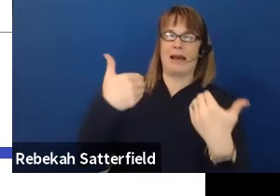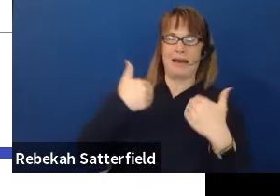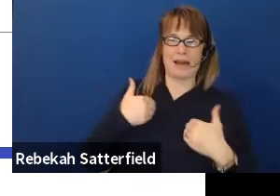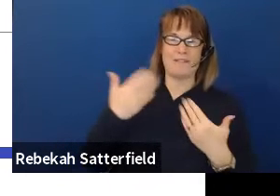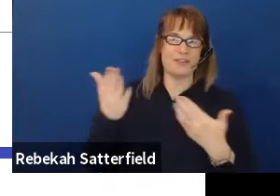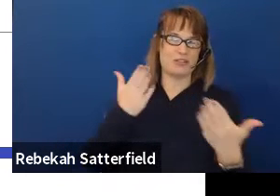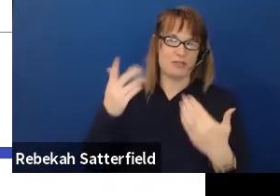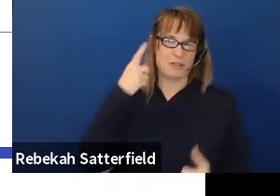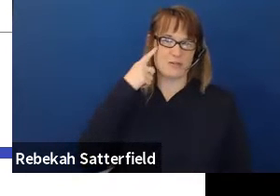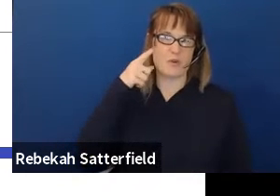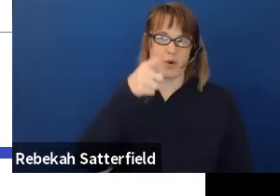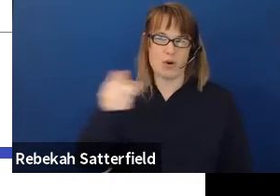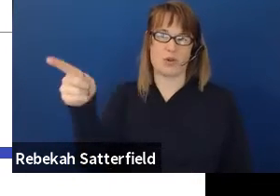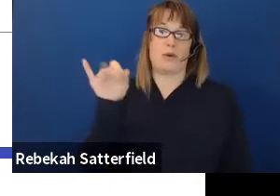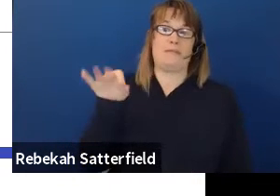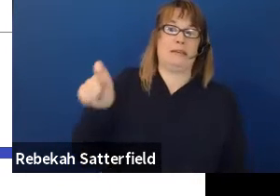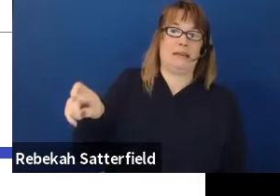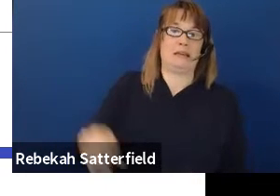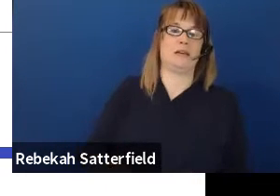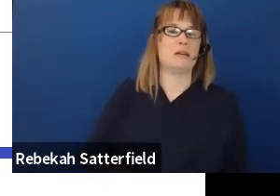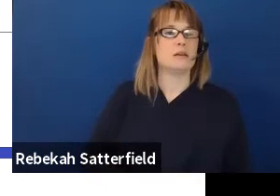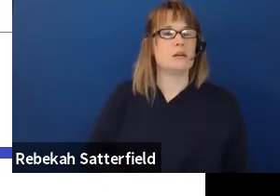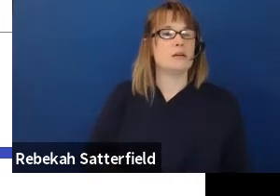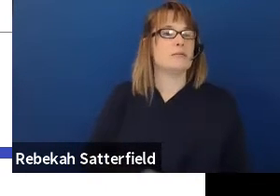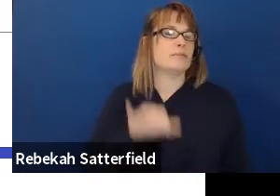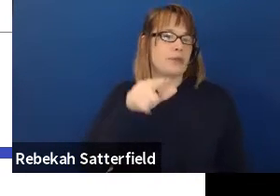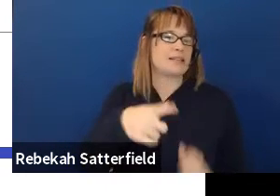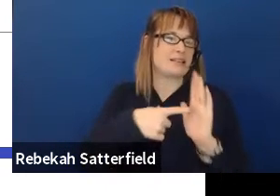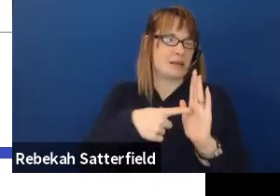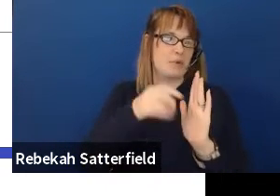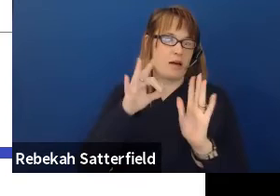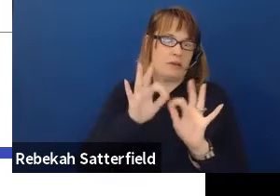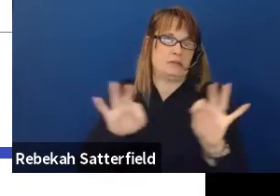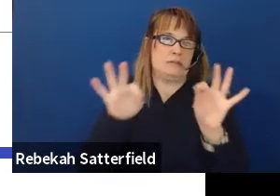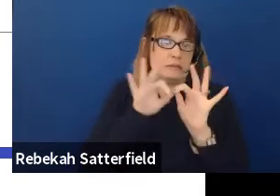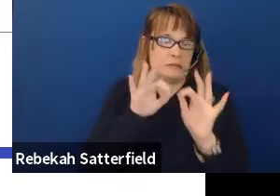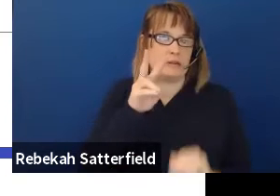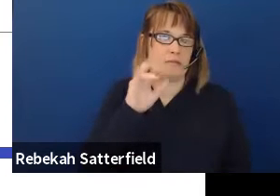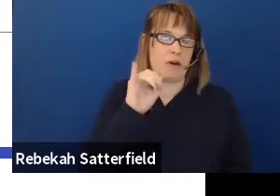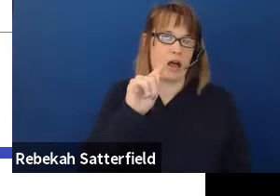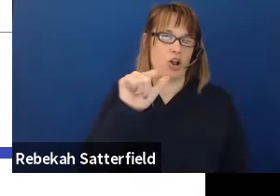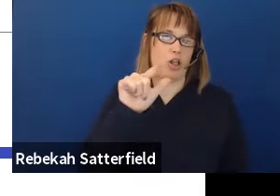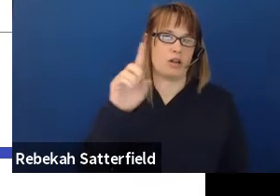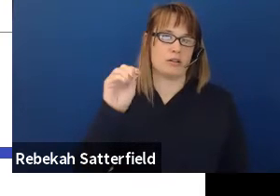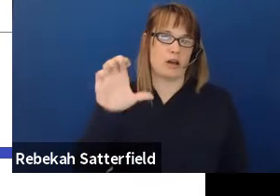to use. And this is an example of a vital document that would have to be translated.